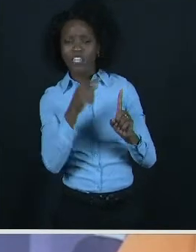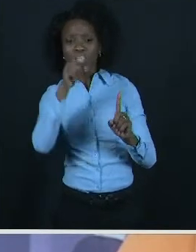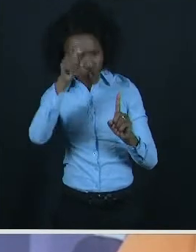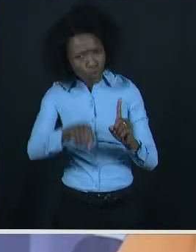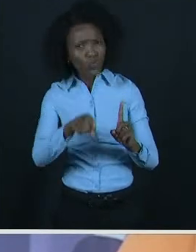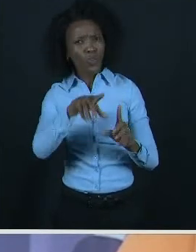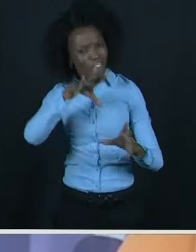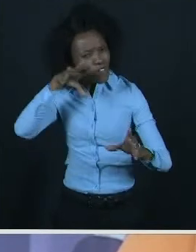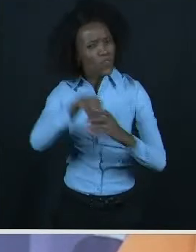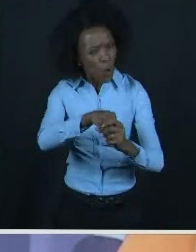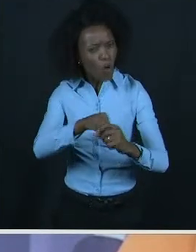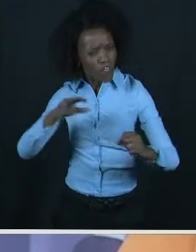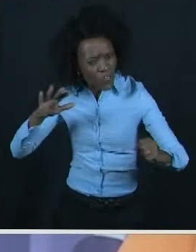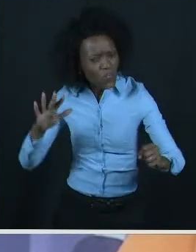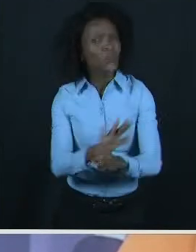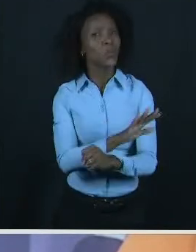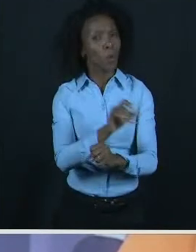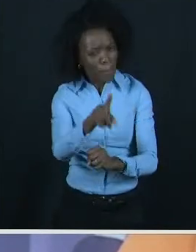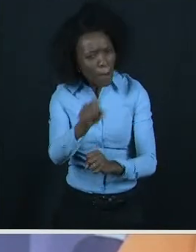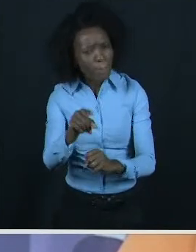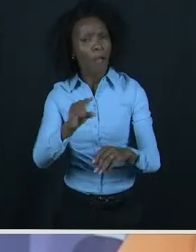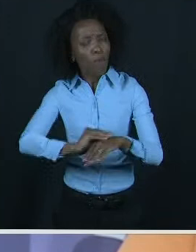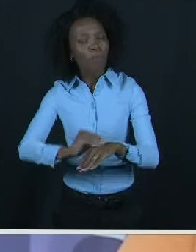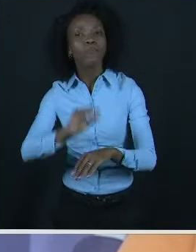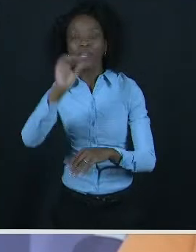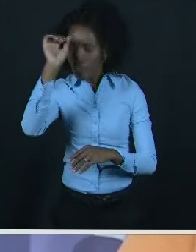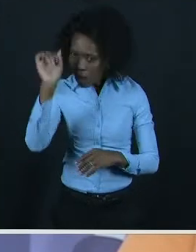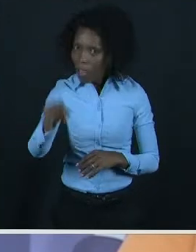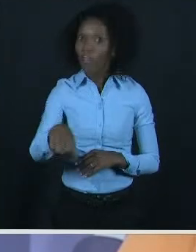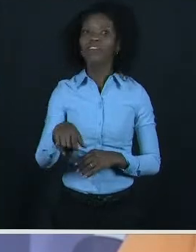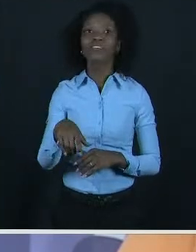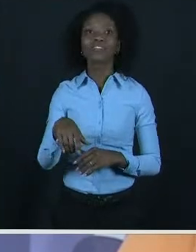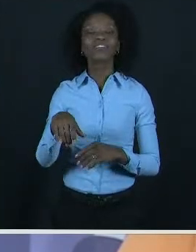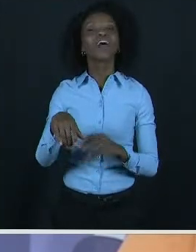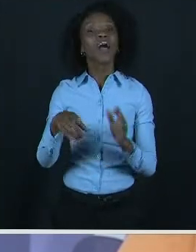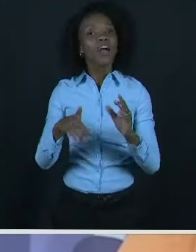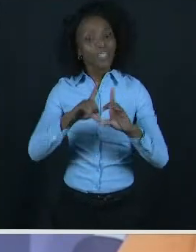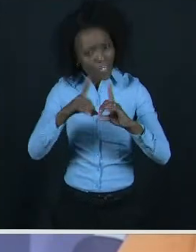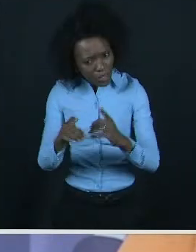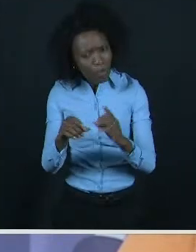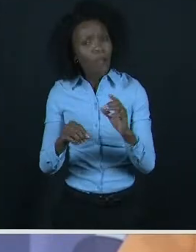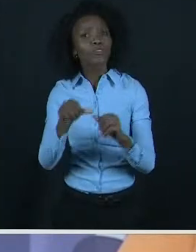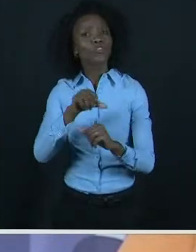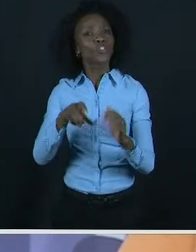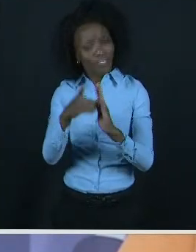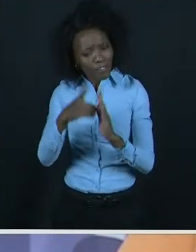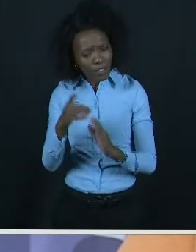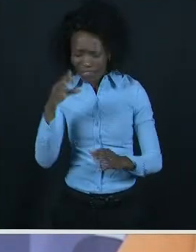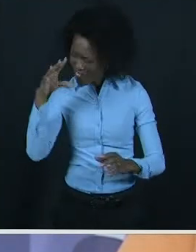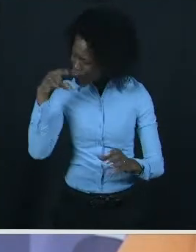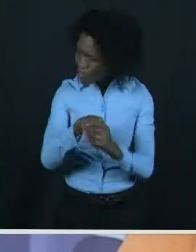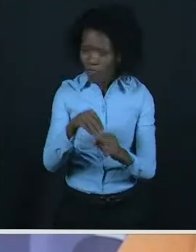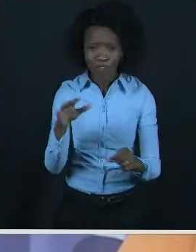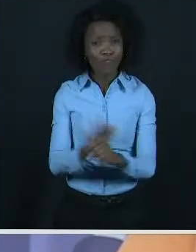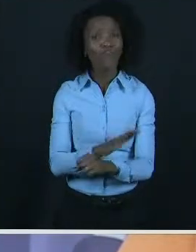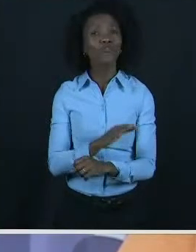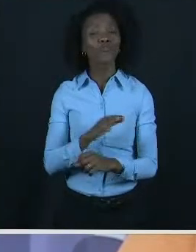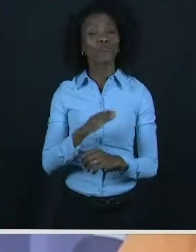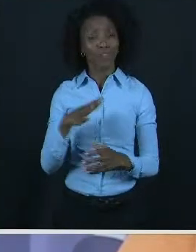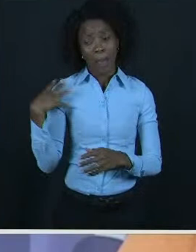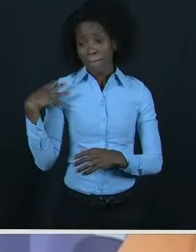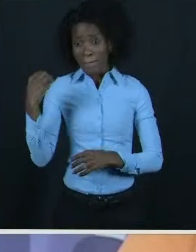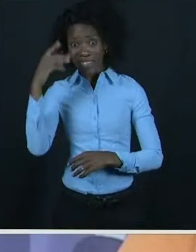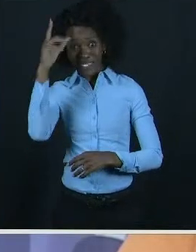It is, and it is working. Minister Zulu is working together with her staff in